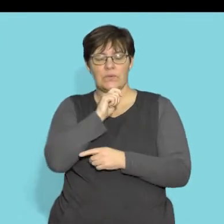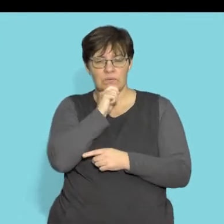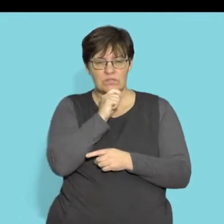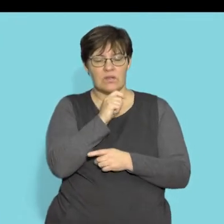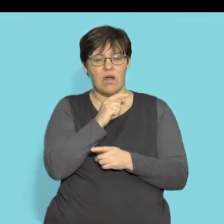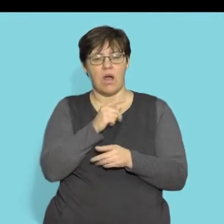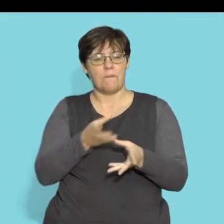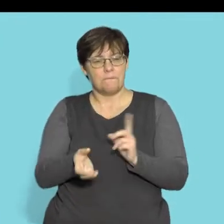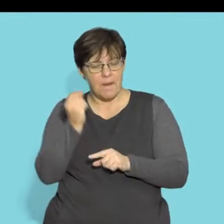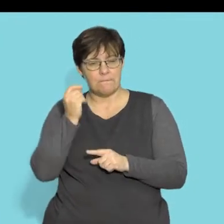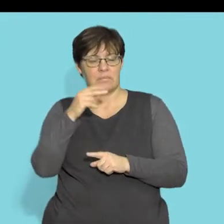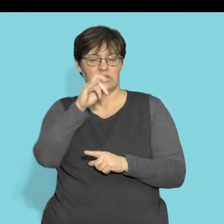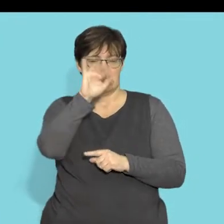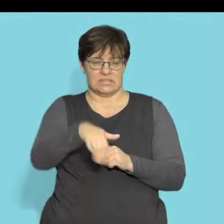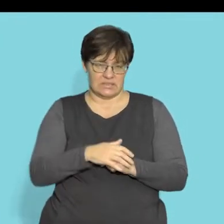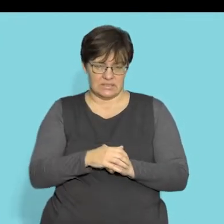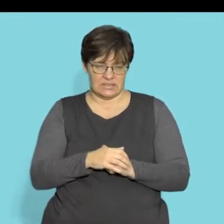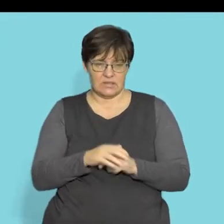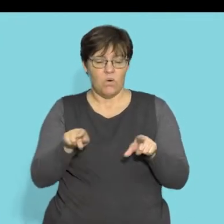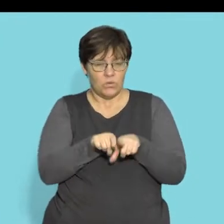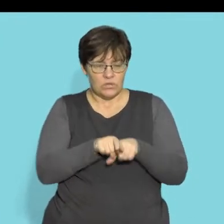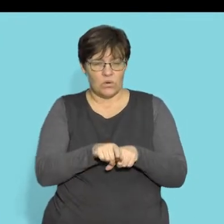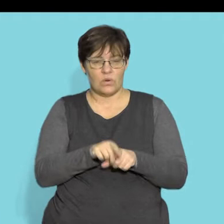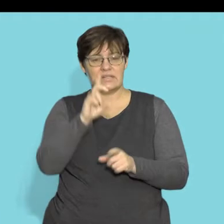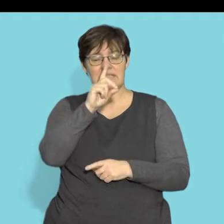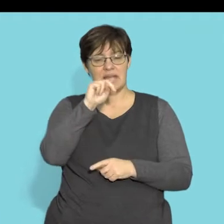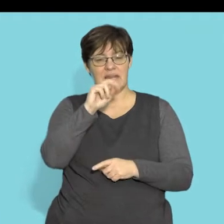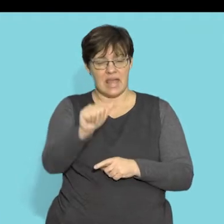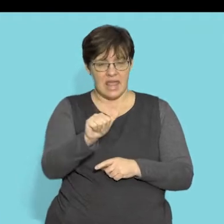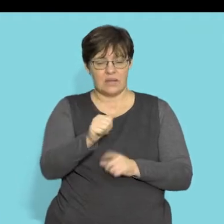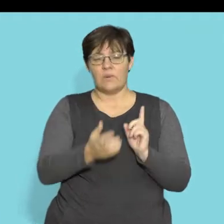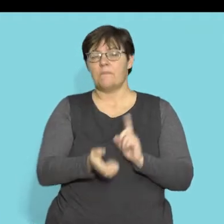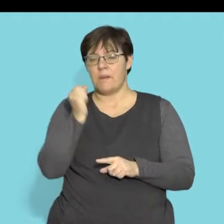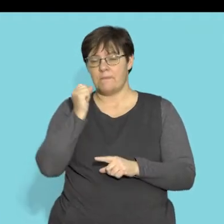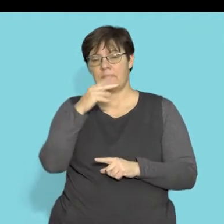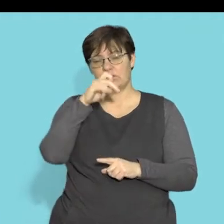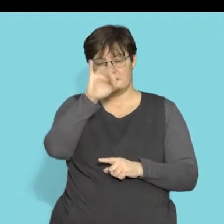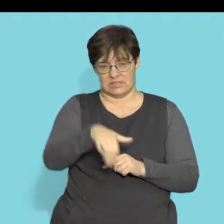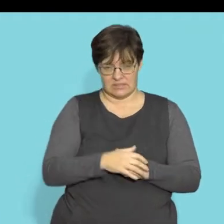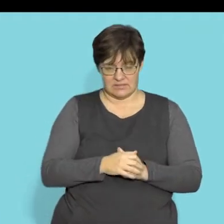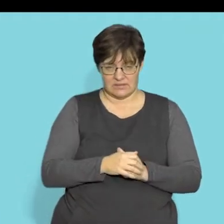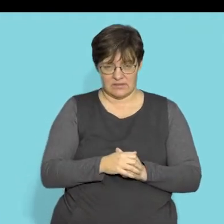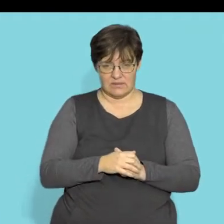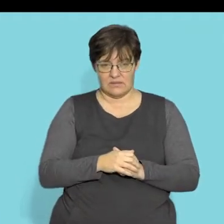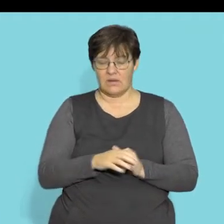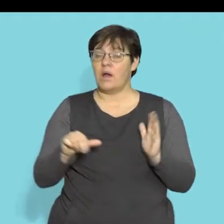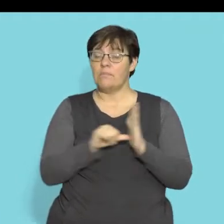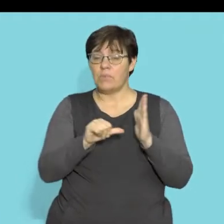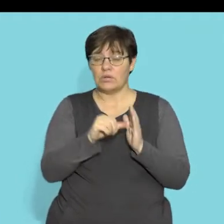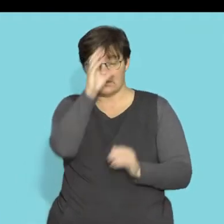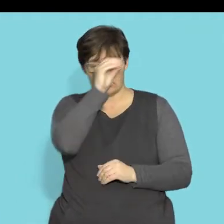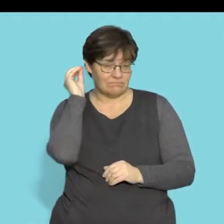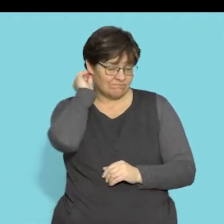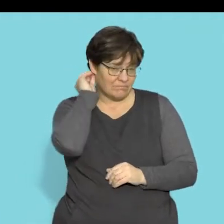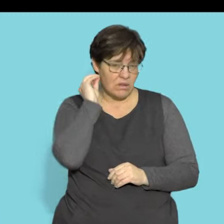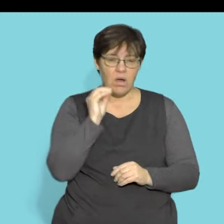is used to determine paternity, as well as using DNA to determine paternity. An important